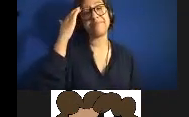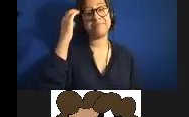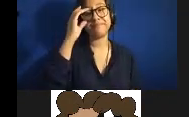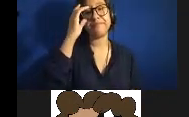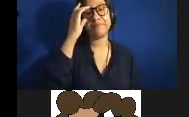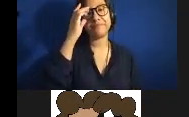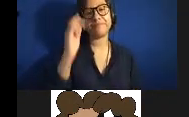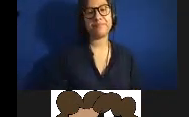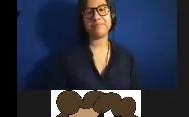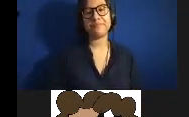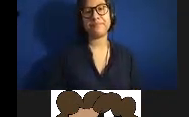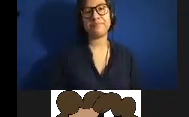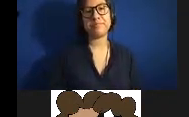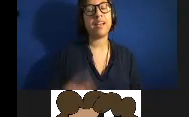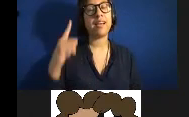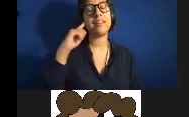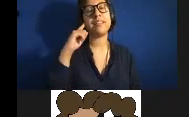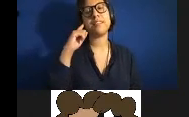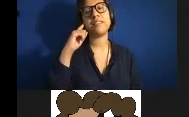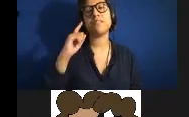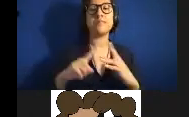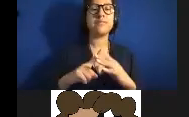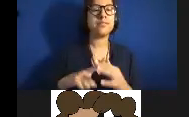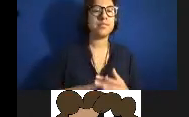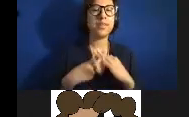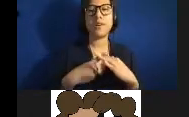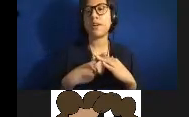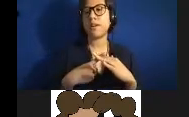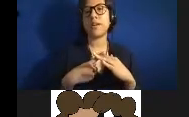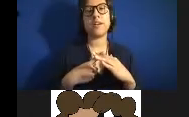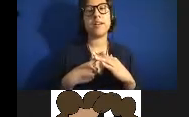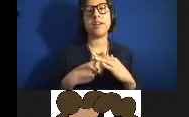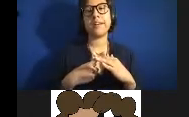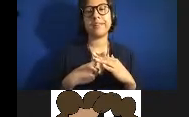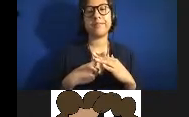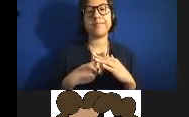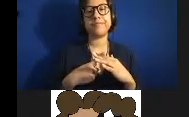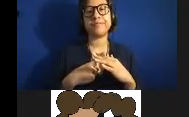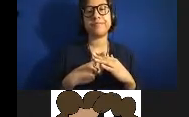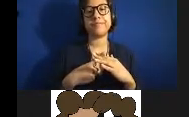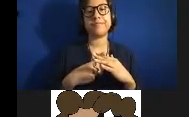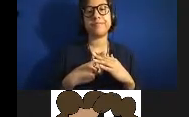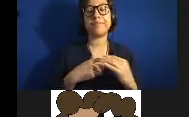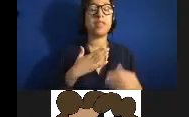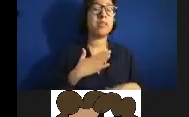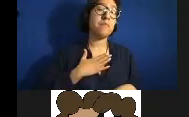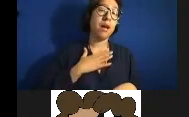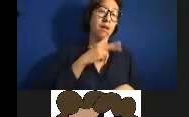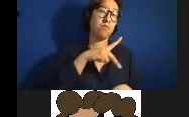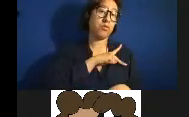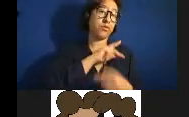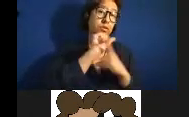you know, I think to start, you know, I grew up in a situation I think